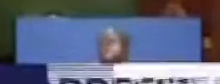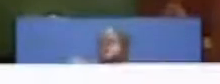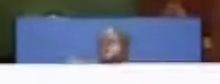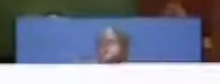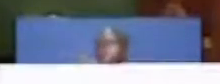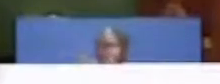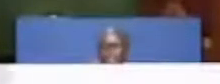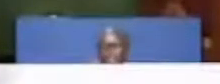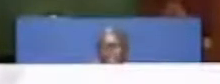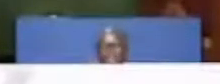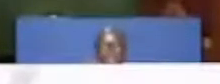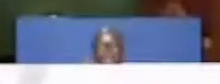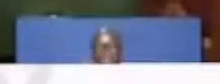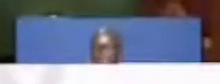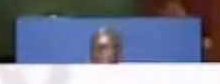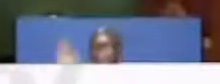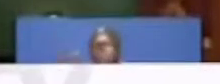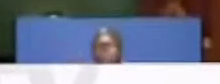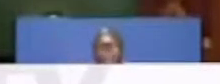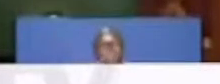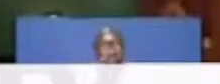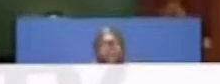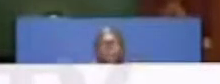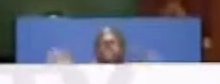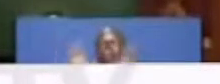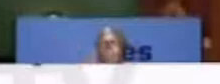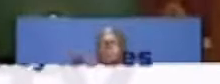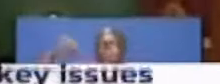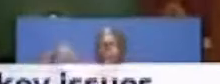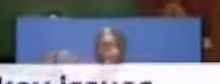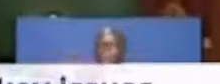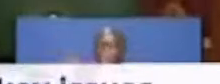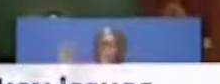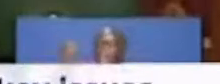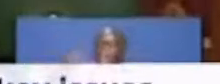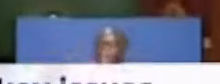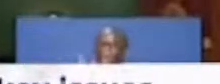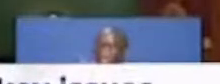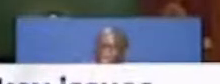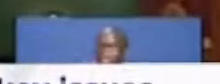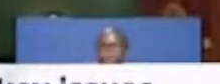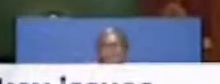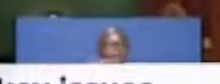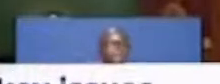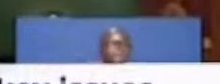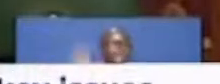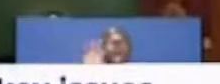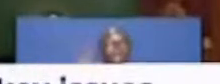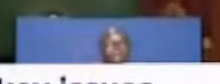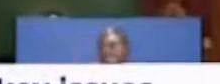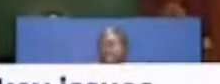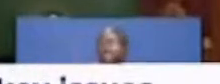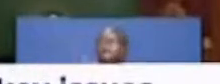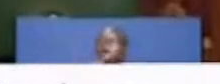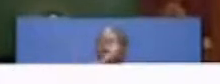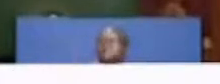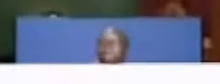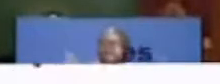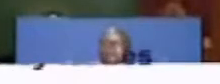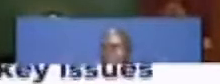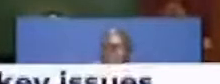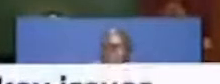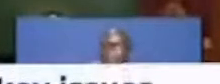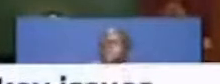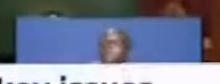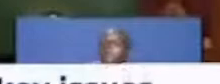6 years. In fact, Kenya is the leading country in Africa with respect to household connection